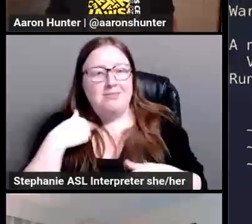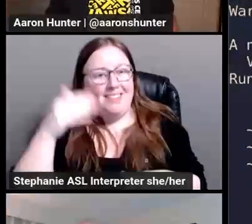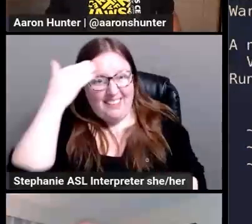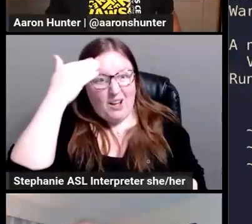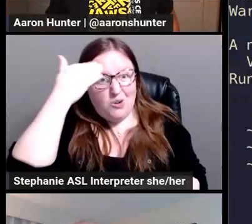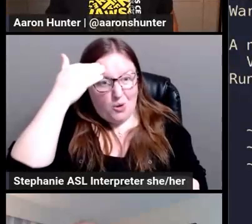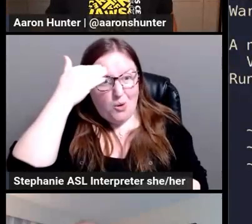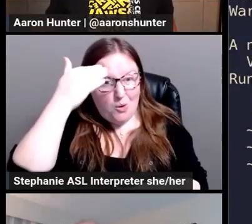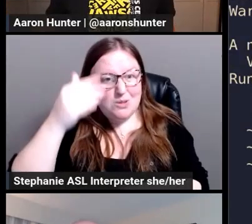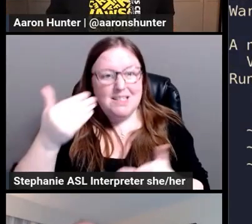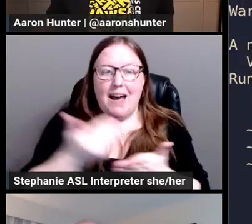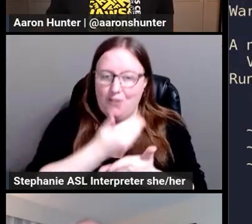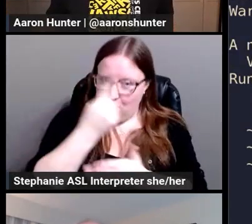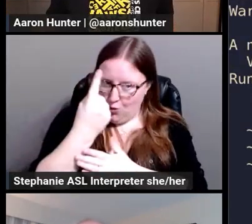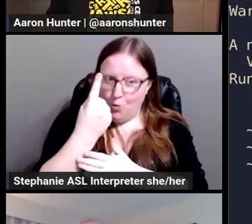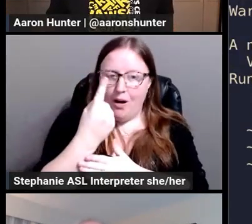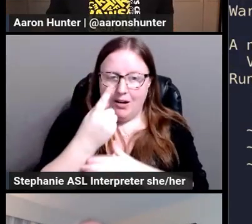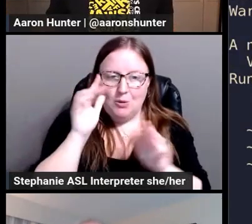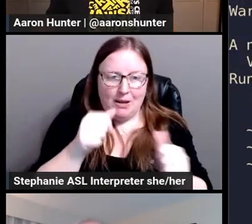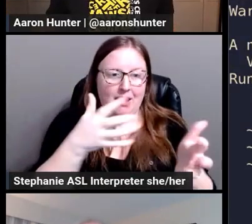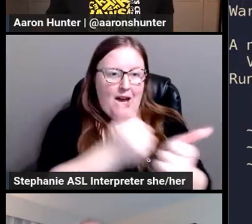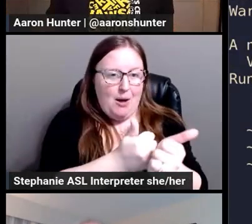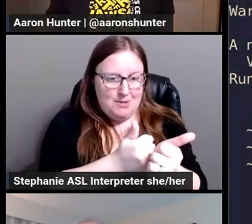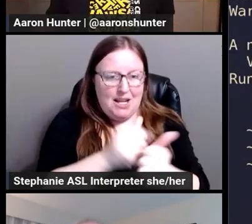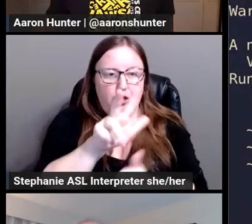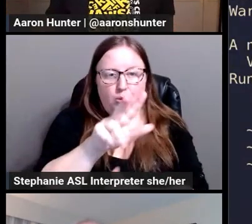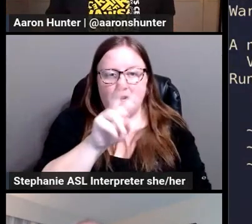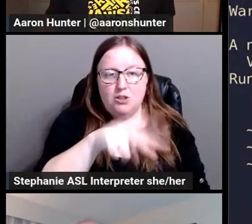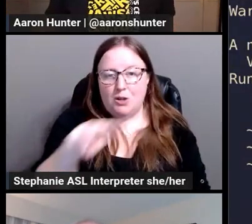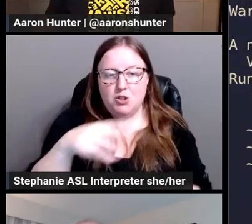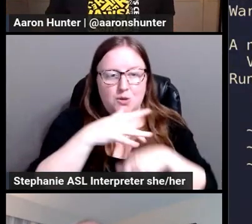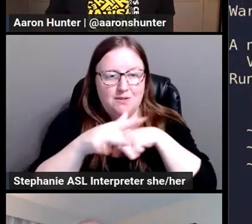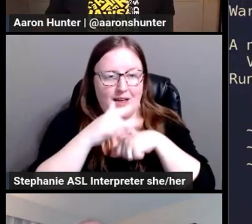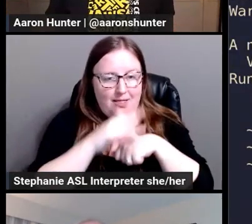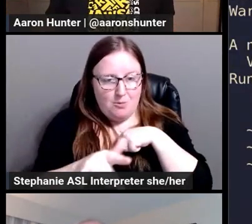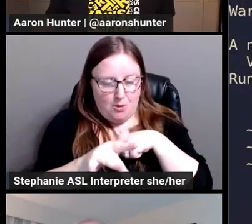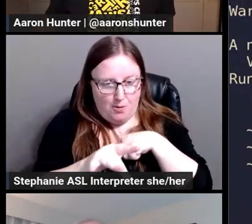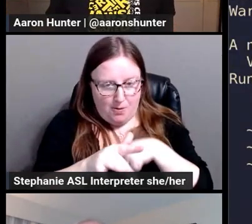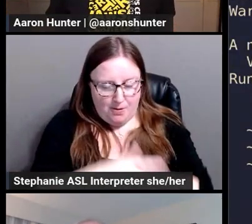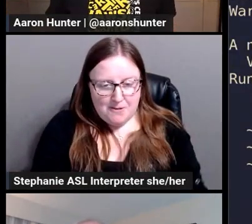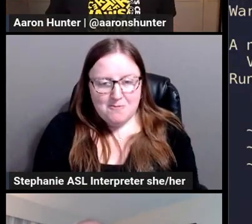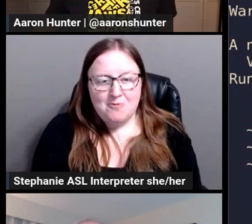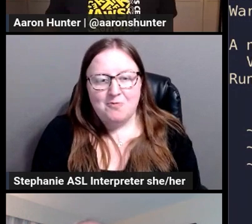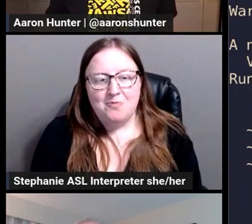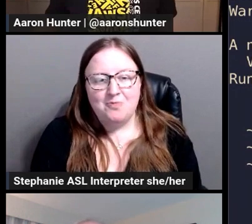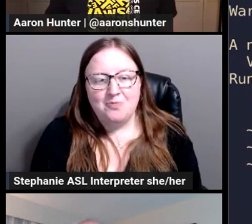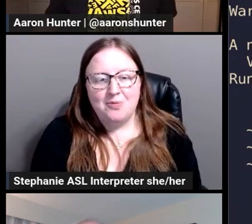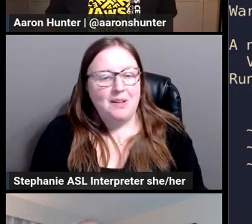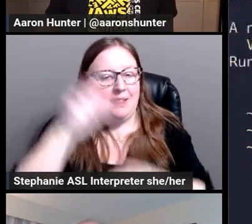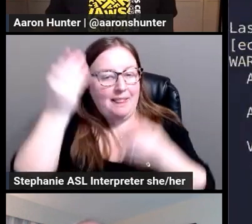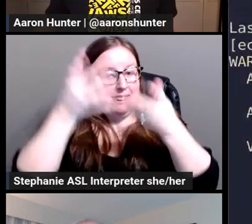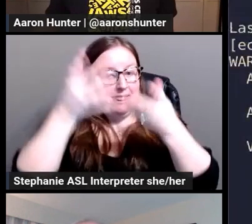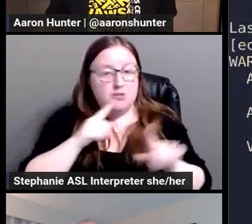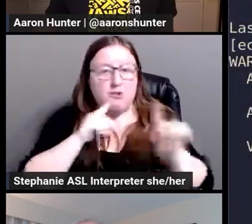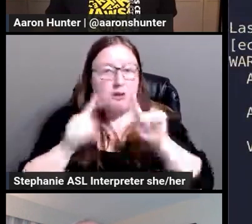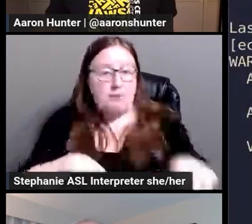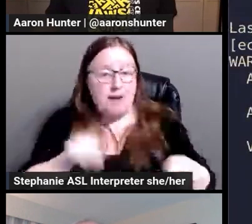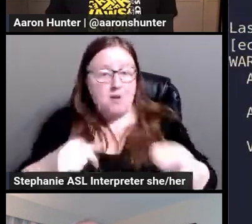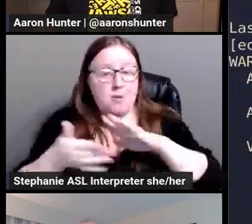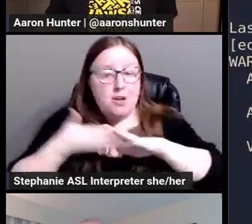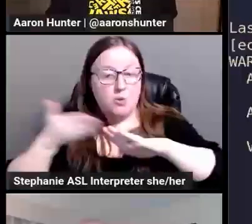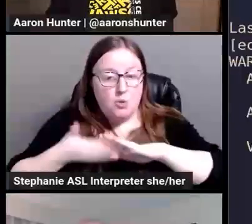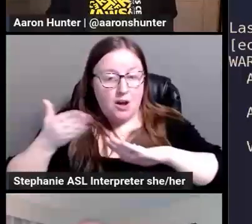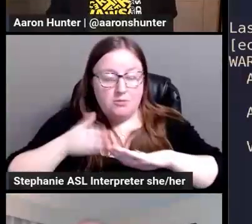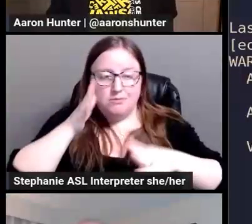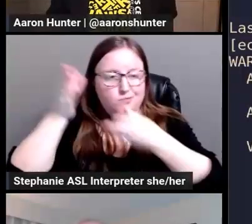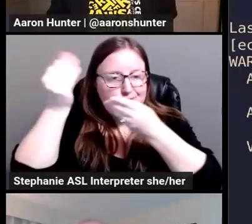already that there's a new one that 322 is available, and it gives us a command that we can run, and it'll tell